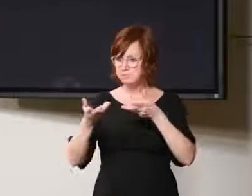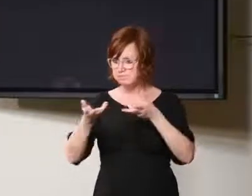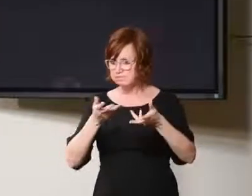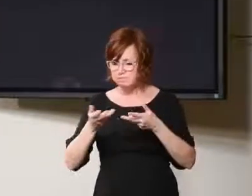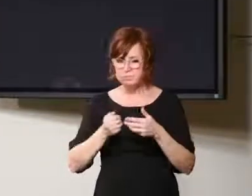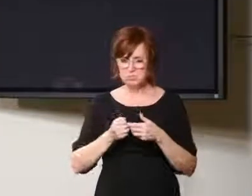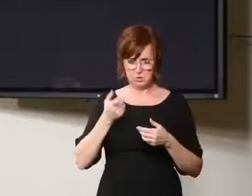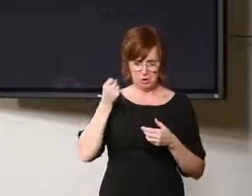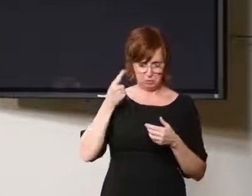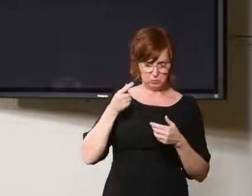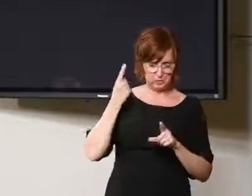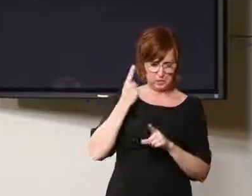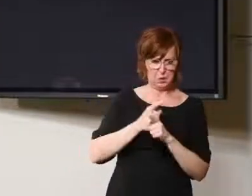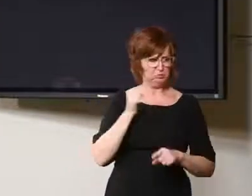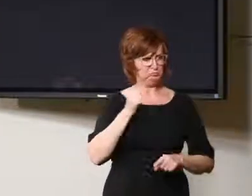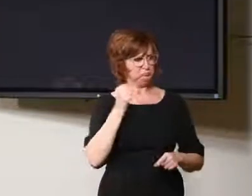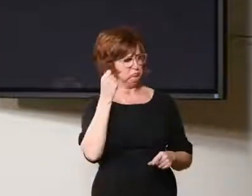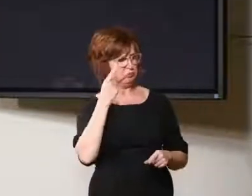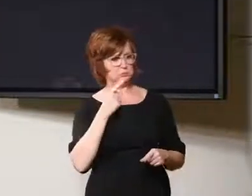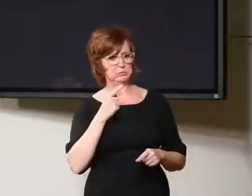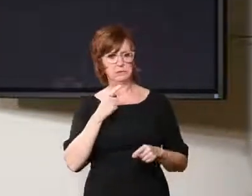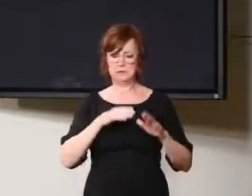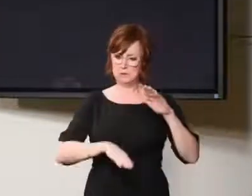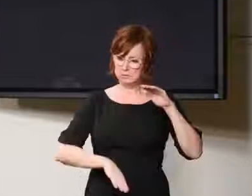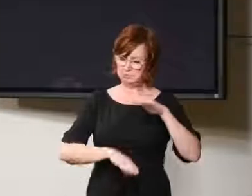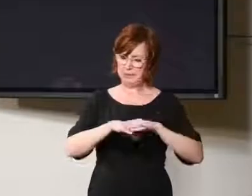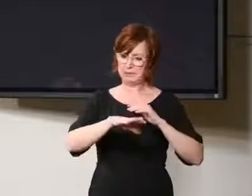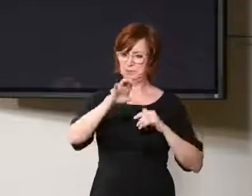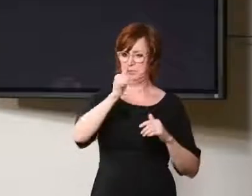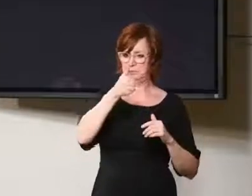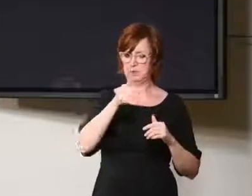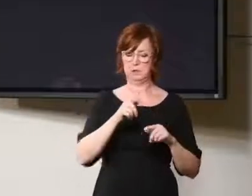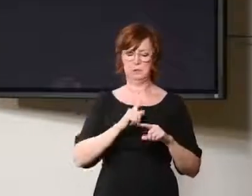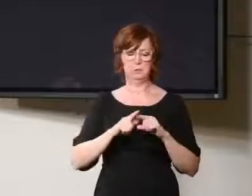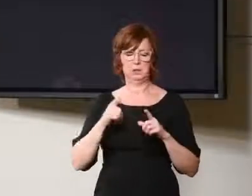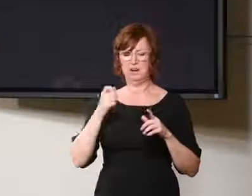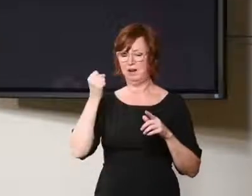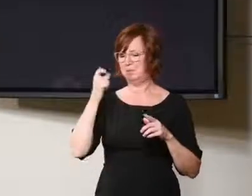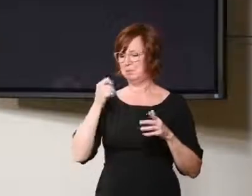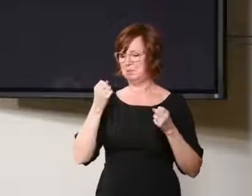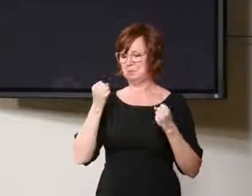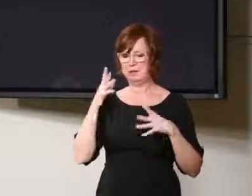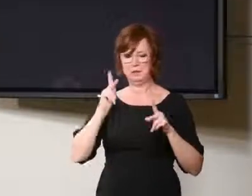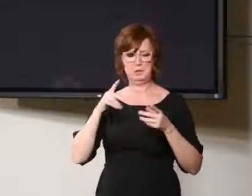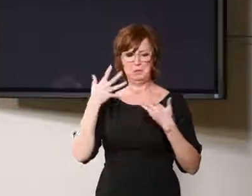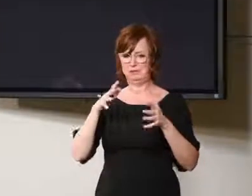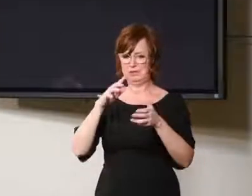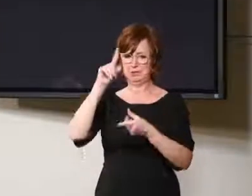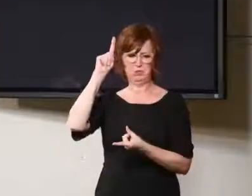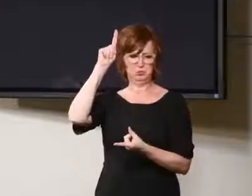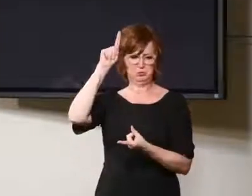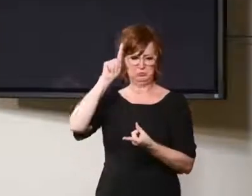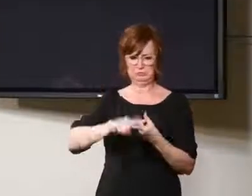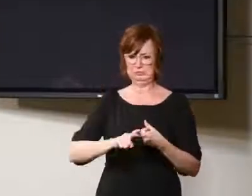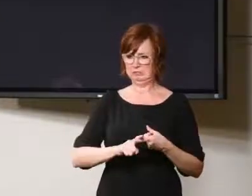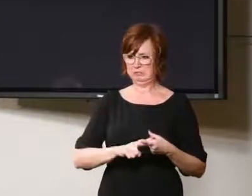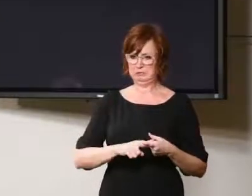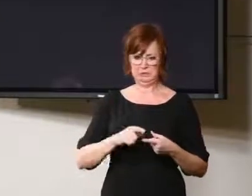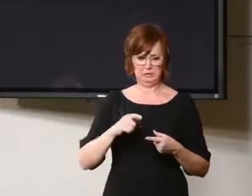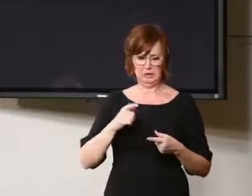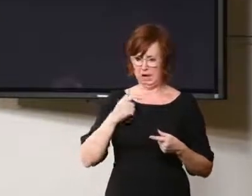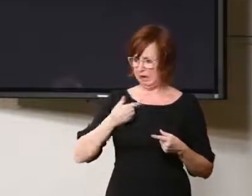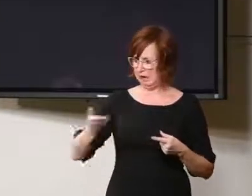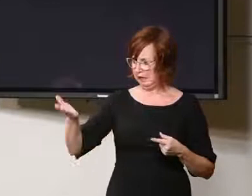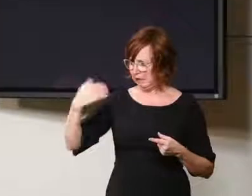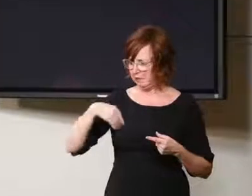contact. The 10 is the absolute maximum, but many households are not mixing among themselves. They're not having any